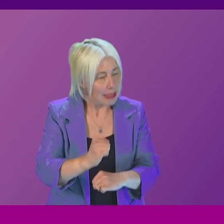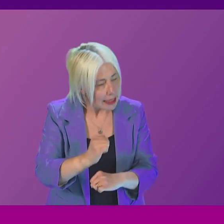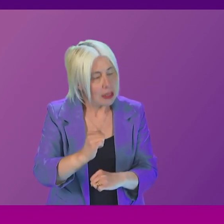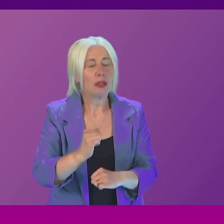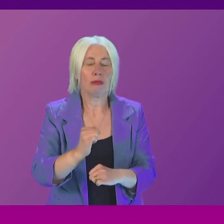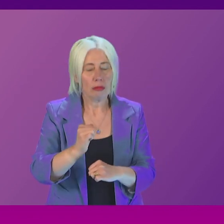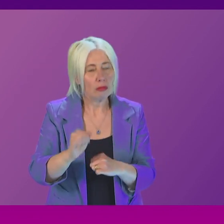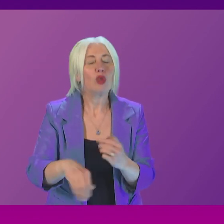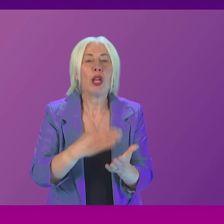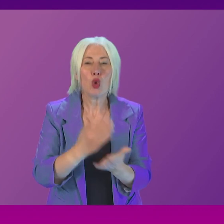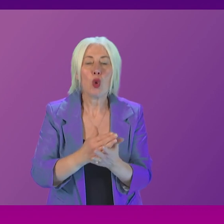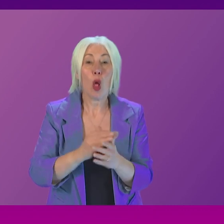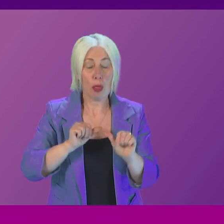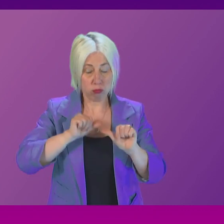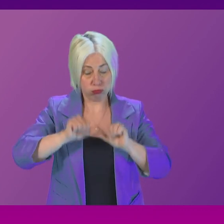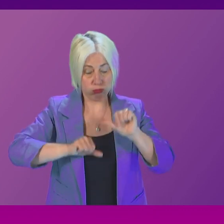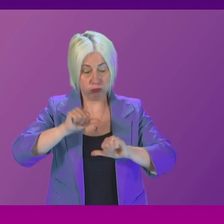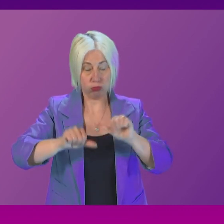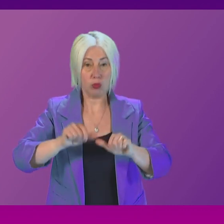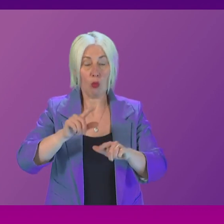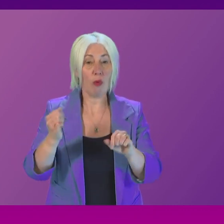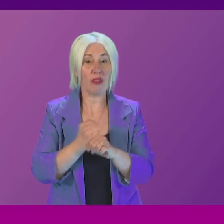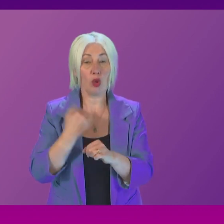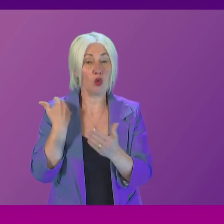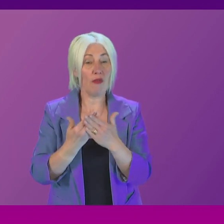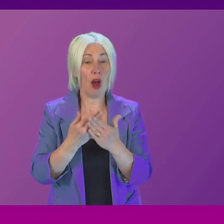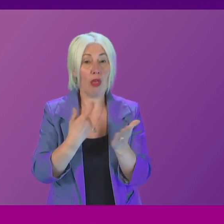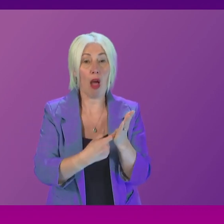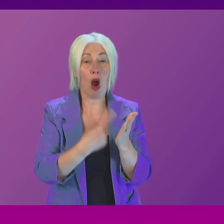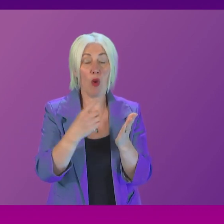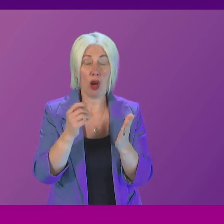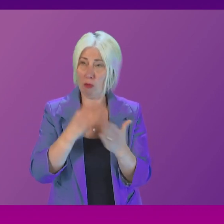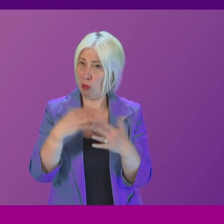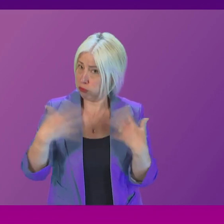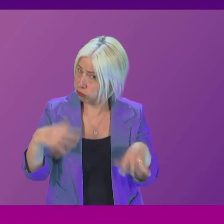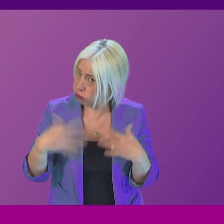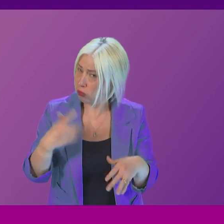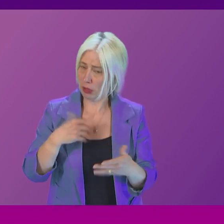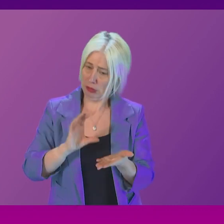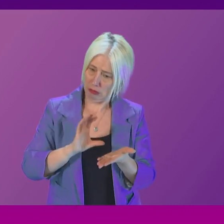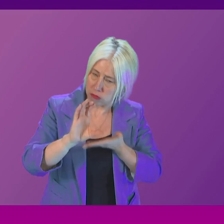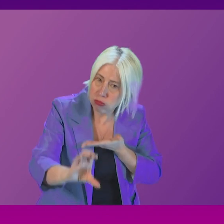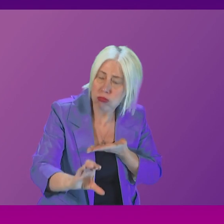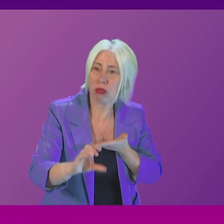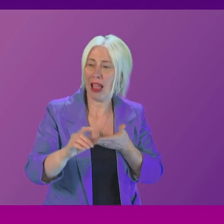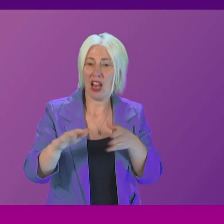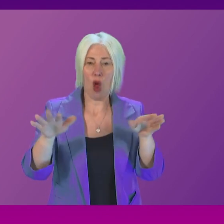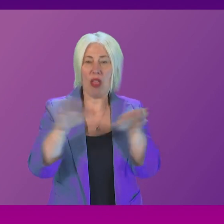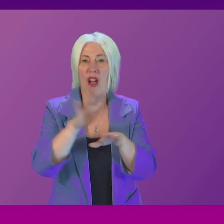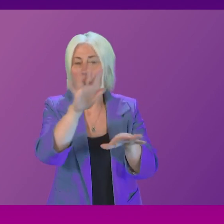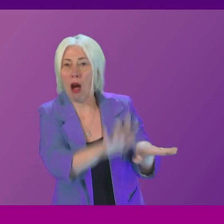that the progress we have made with R100, which is exceptional in terms of the investment that we've made, the coverage we now